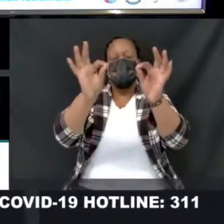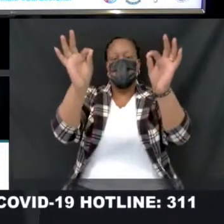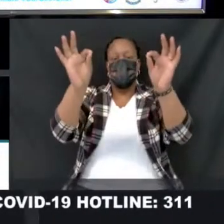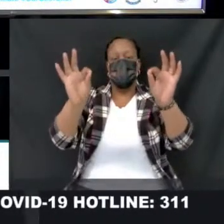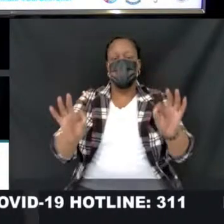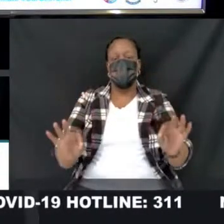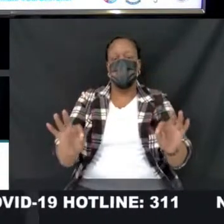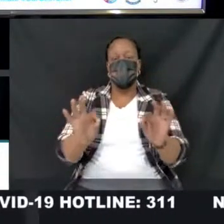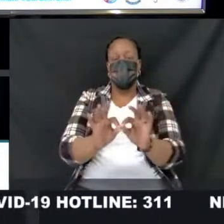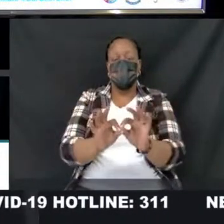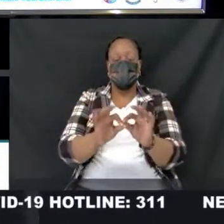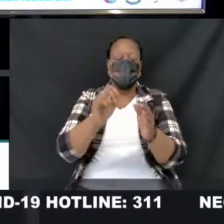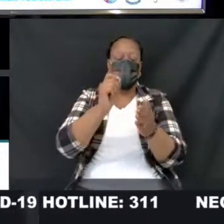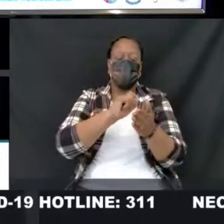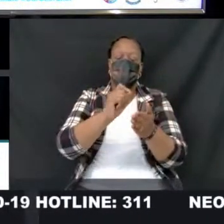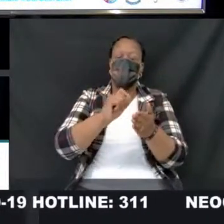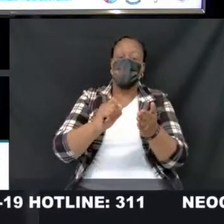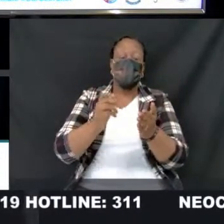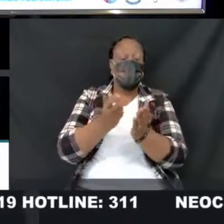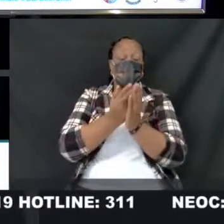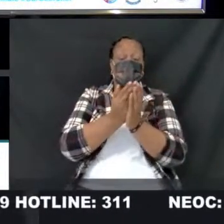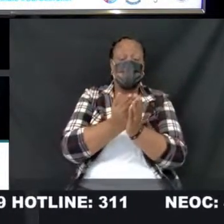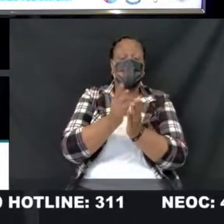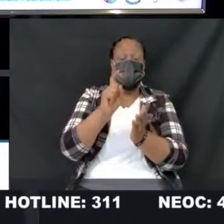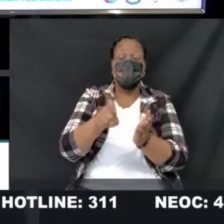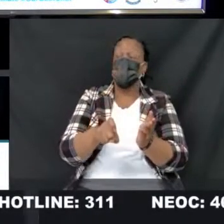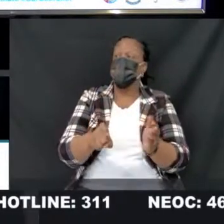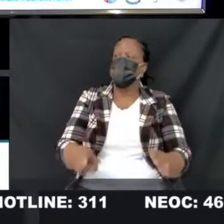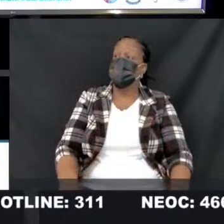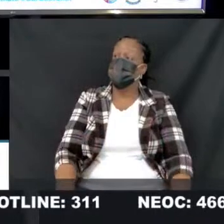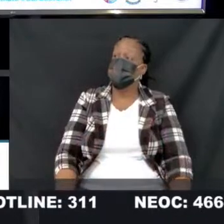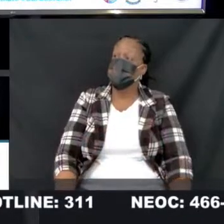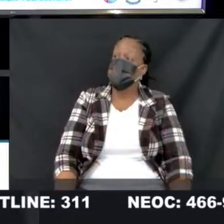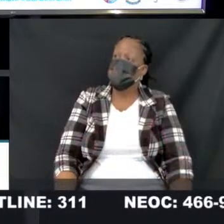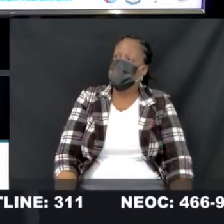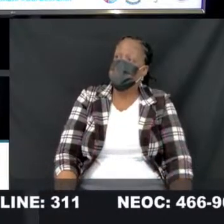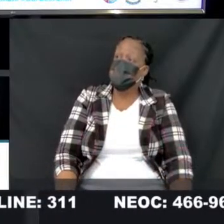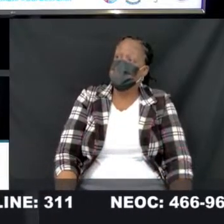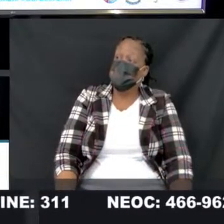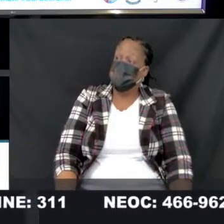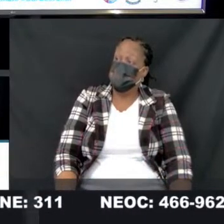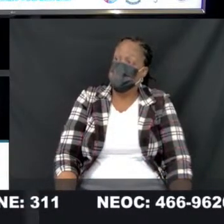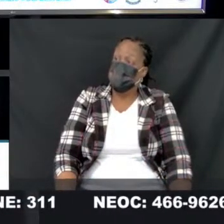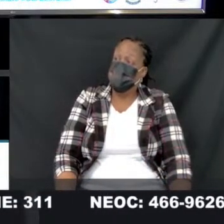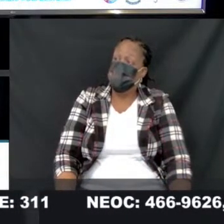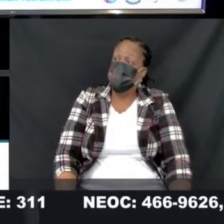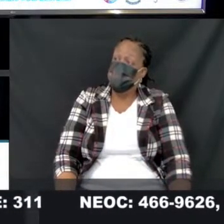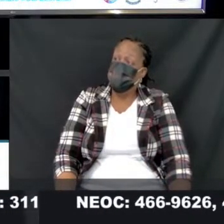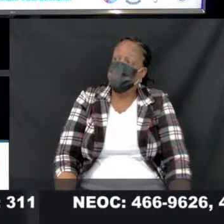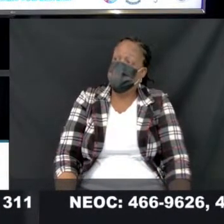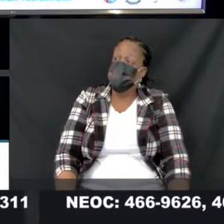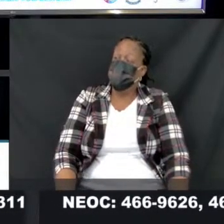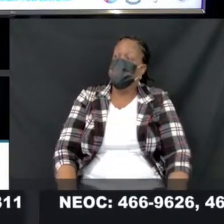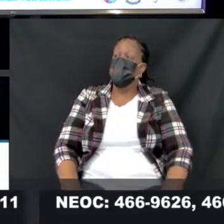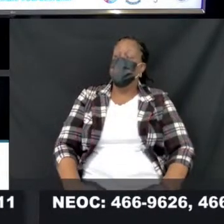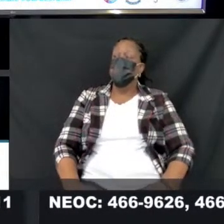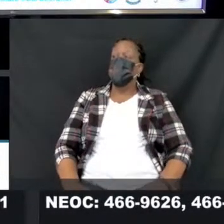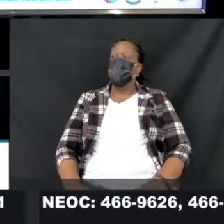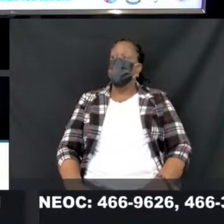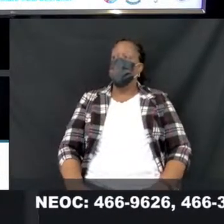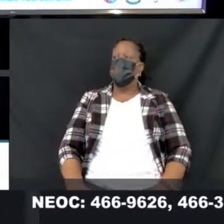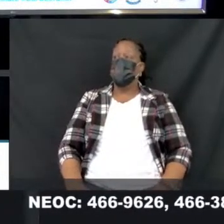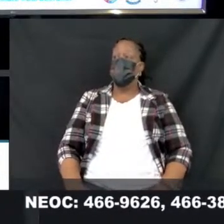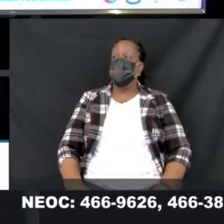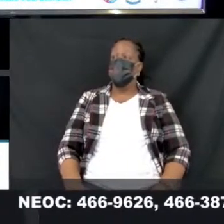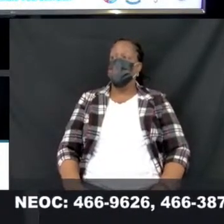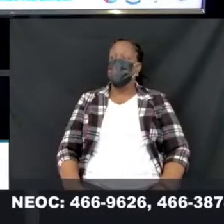the port, next port. And if they meet the criteria, regulations for the